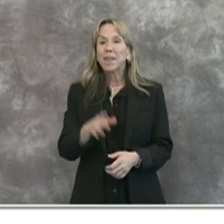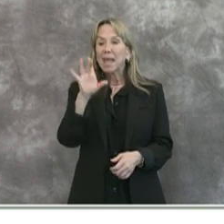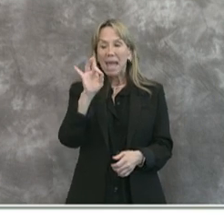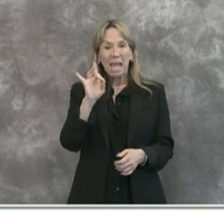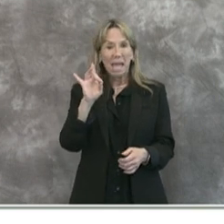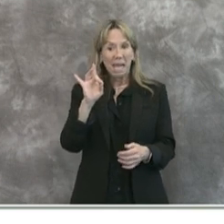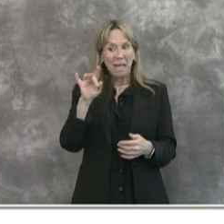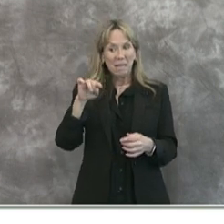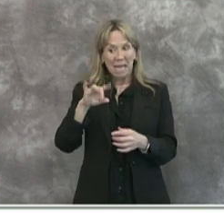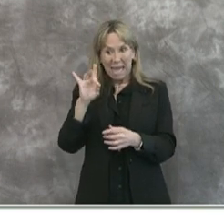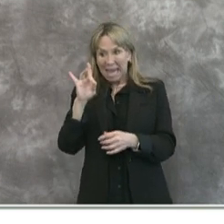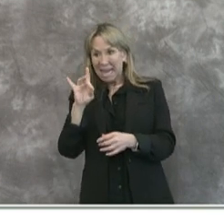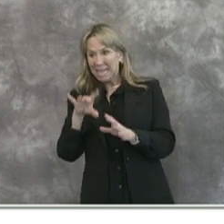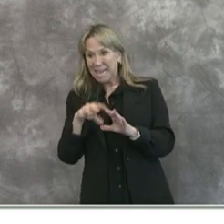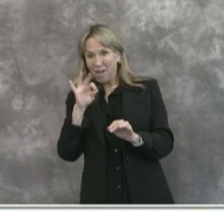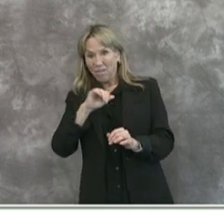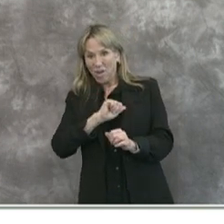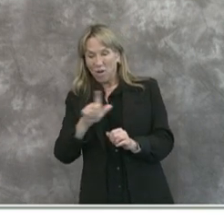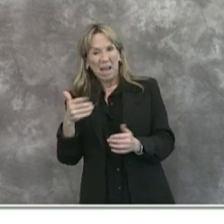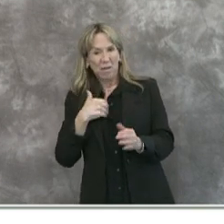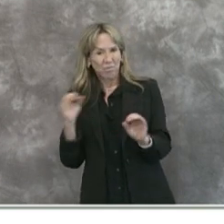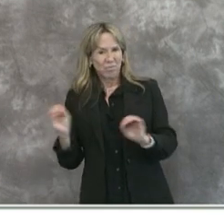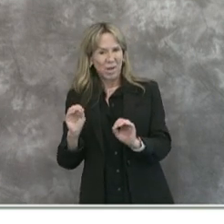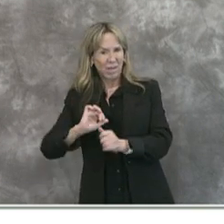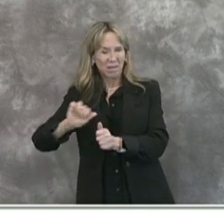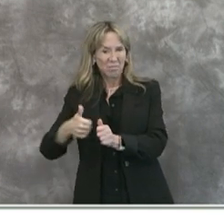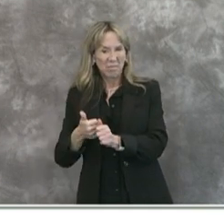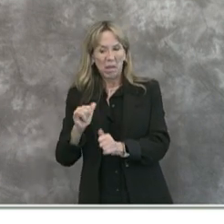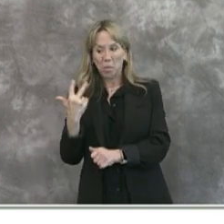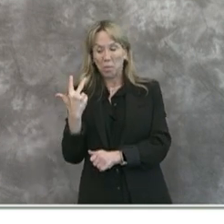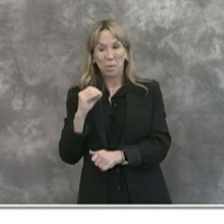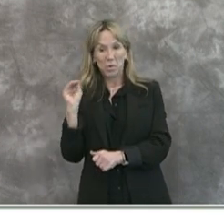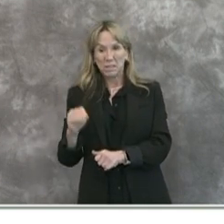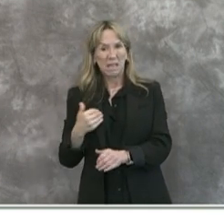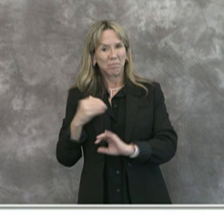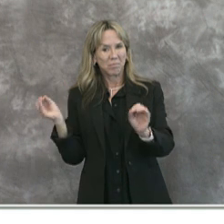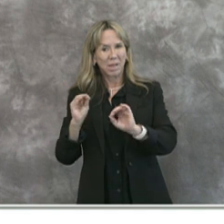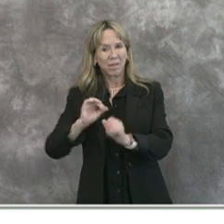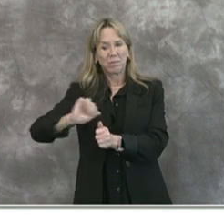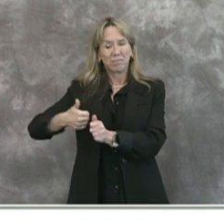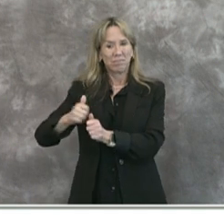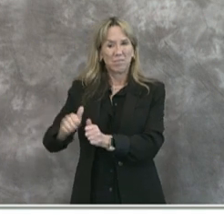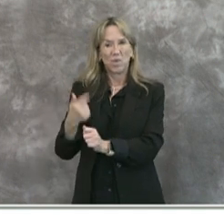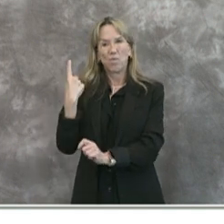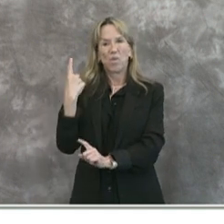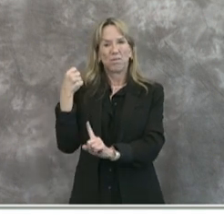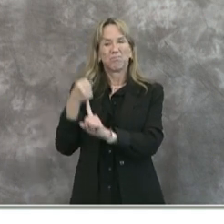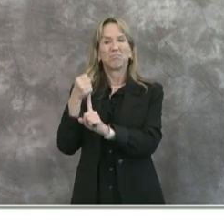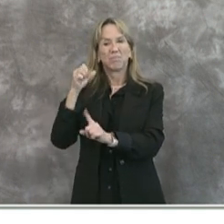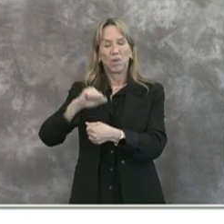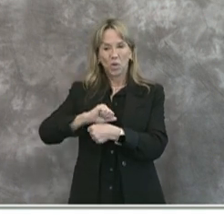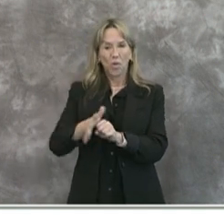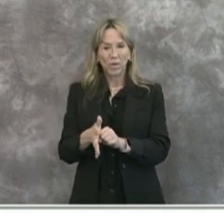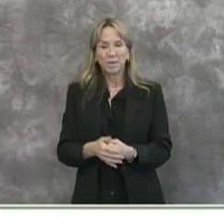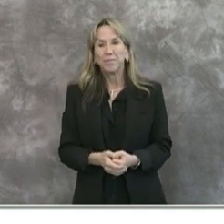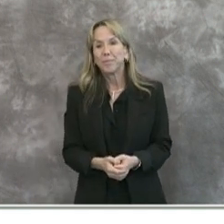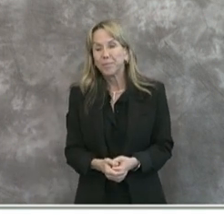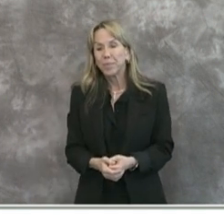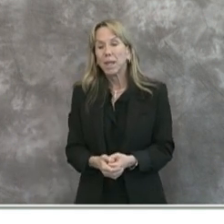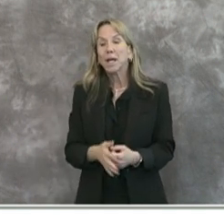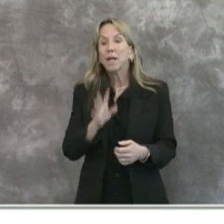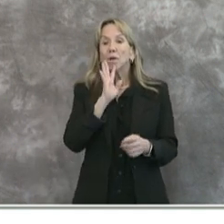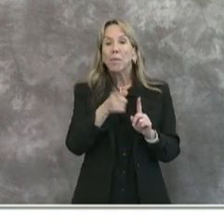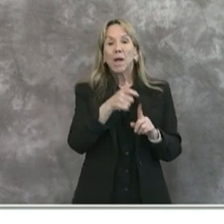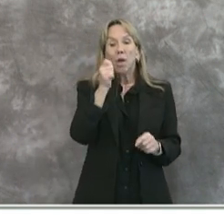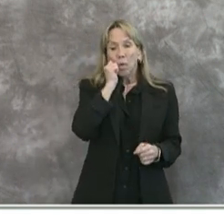no underlying medical conditions, or 3% of the total deaths. Regarding race and ethnicity